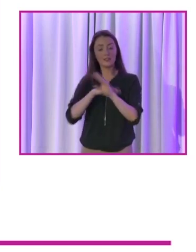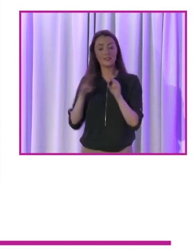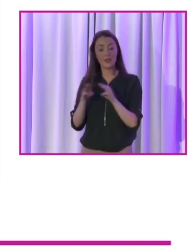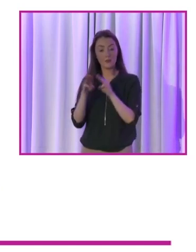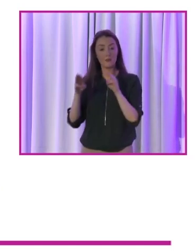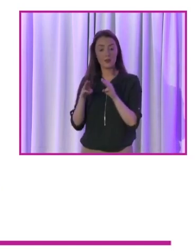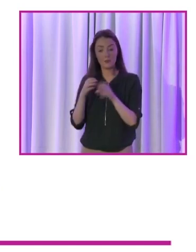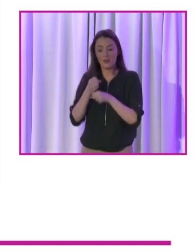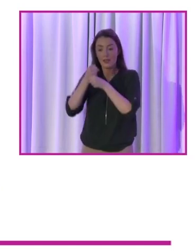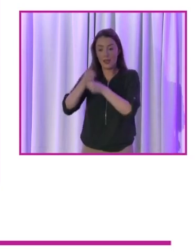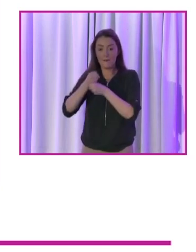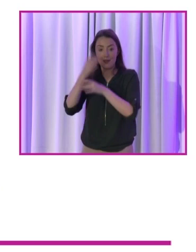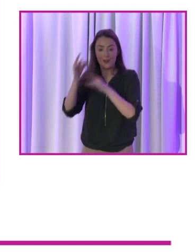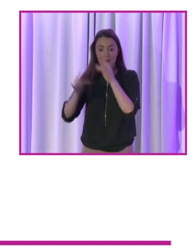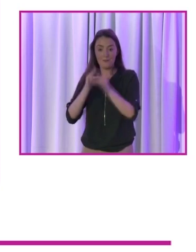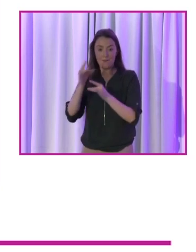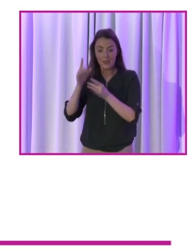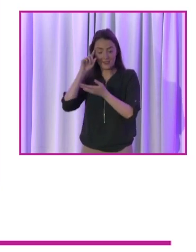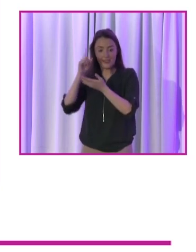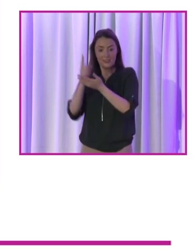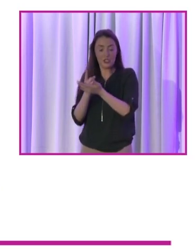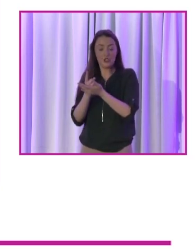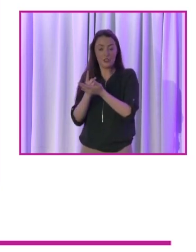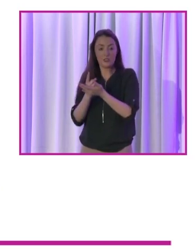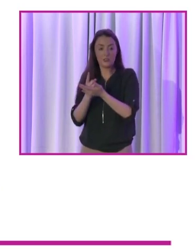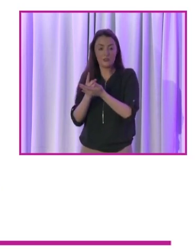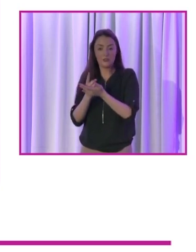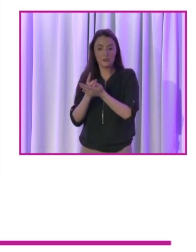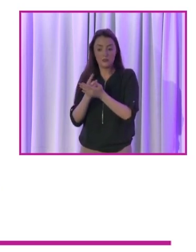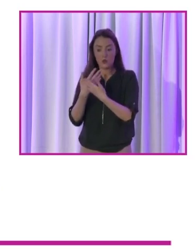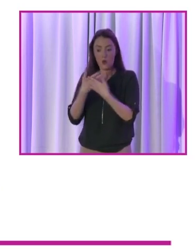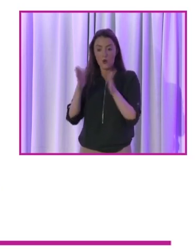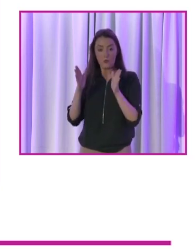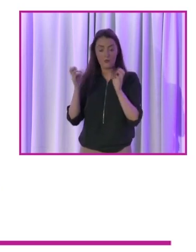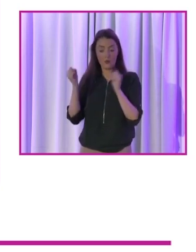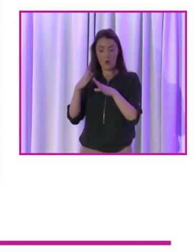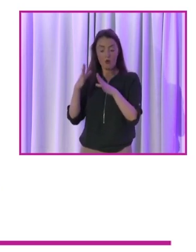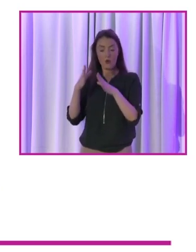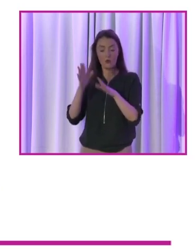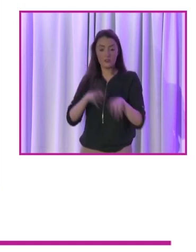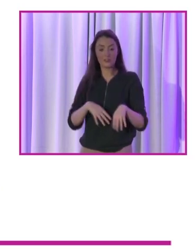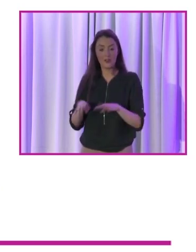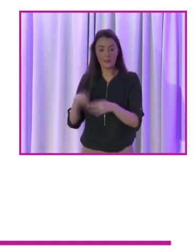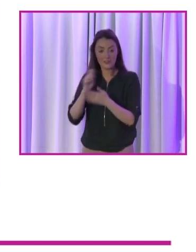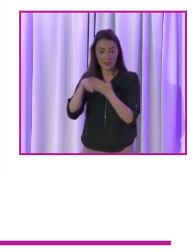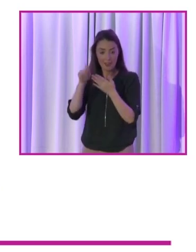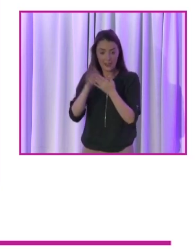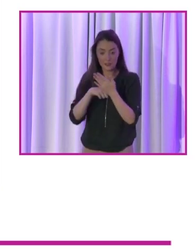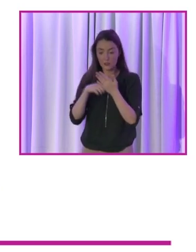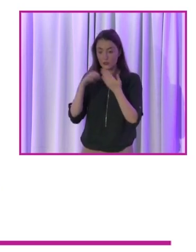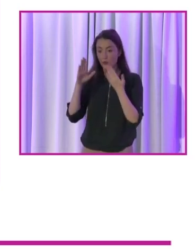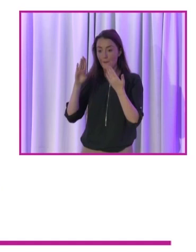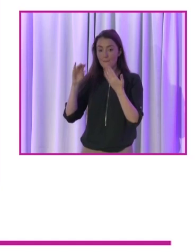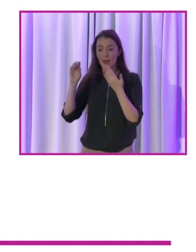who make the award decisions, and it's open for all Scottish elections, including